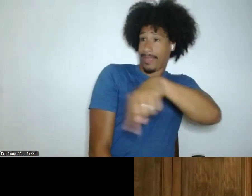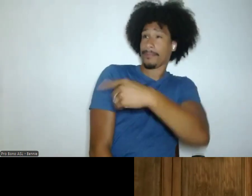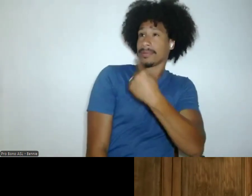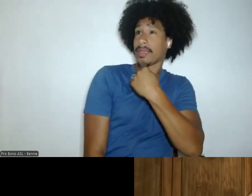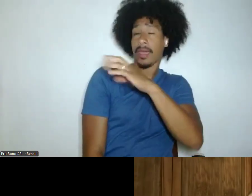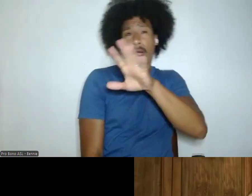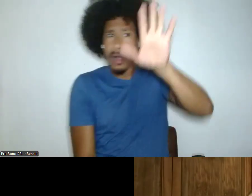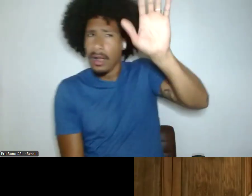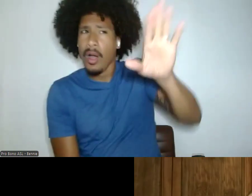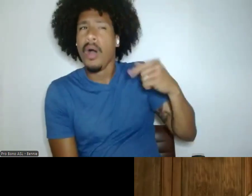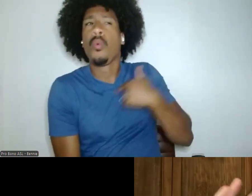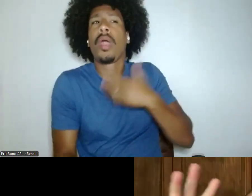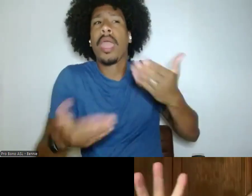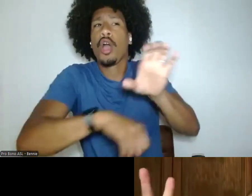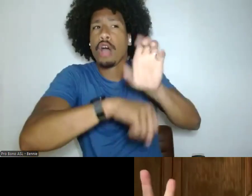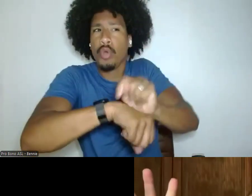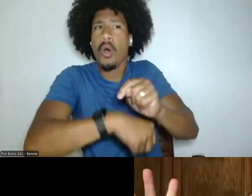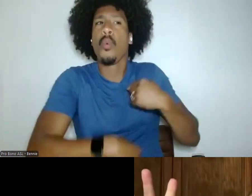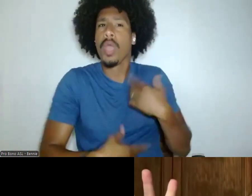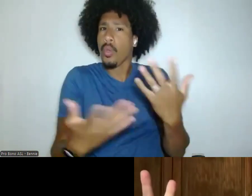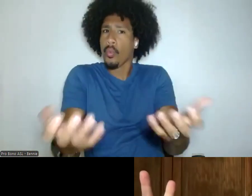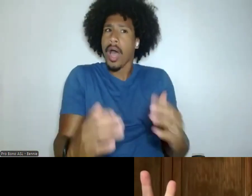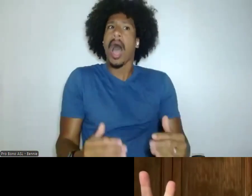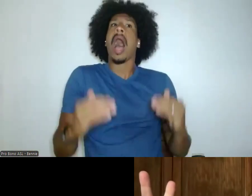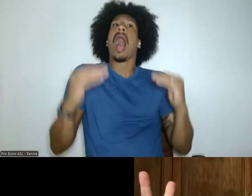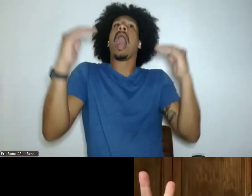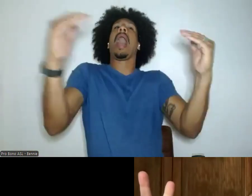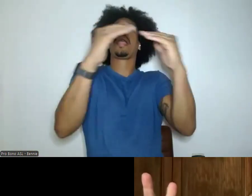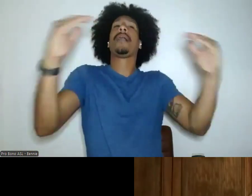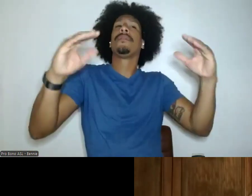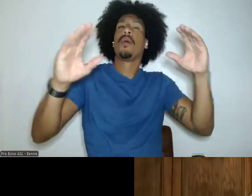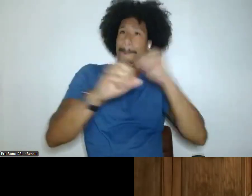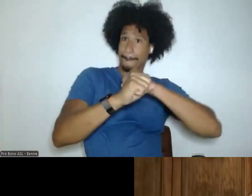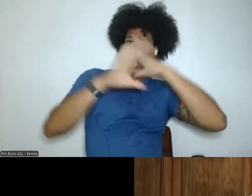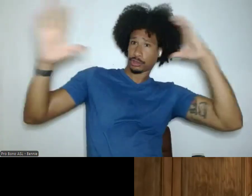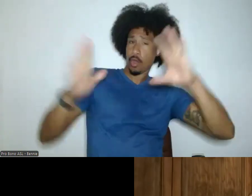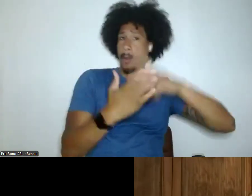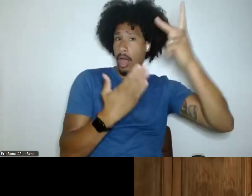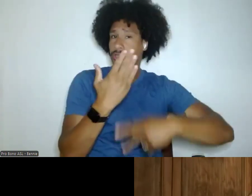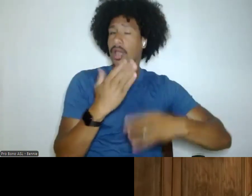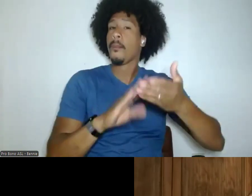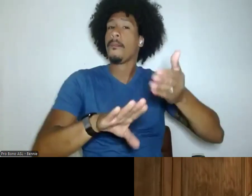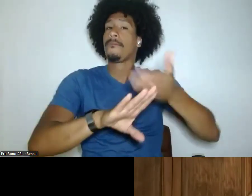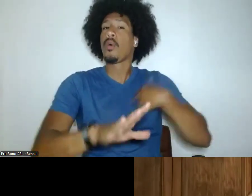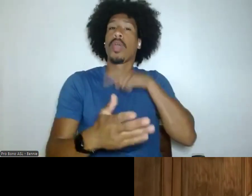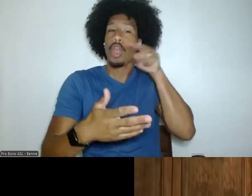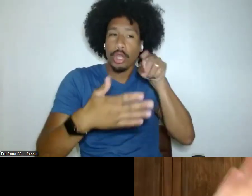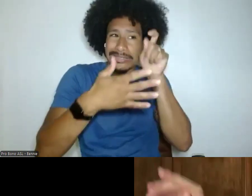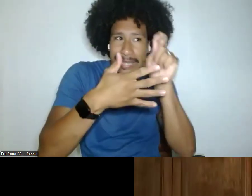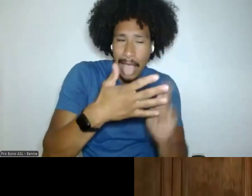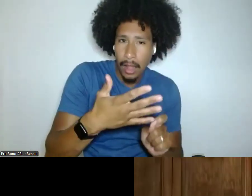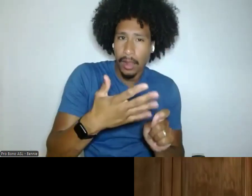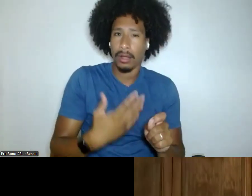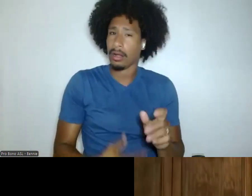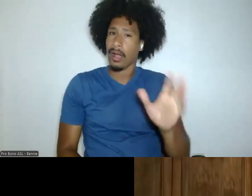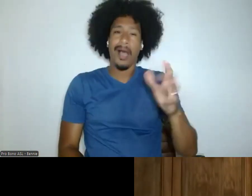we're here to consult. We want the high level picture of your project before we Exactly. look at any of these details. Right? Exactly. They didn't